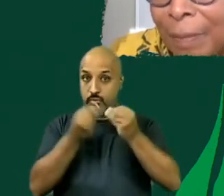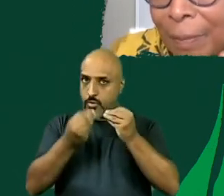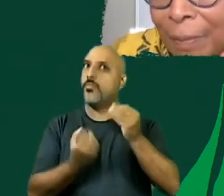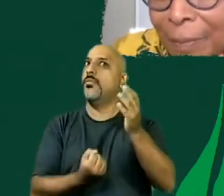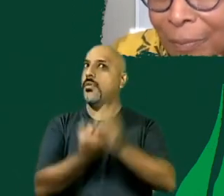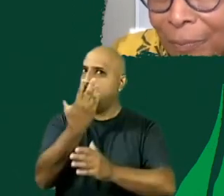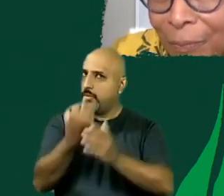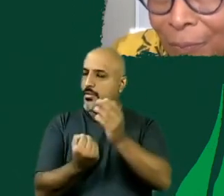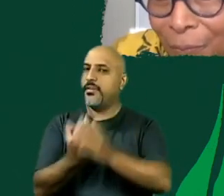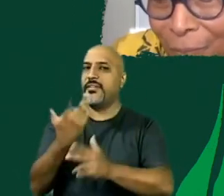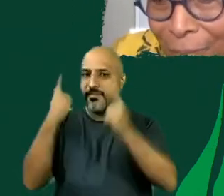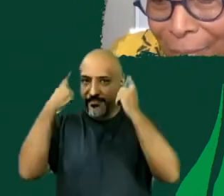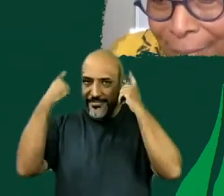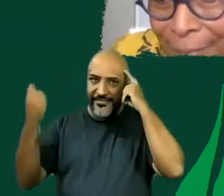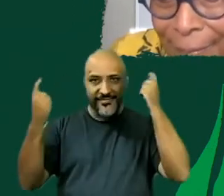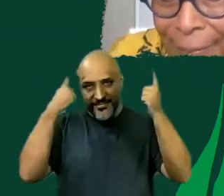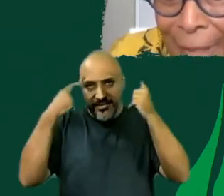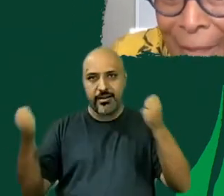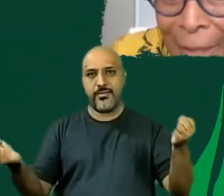Mm-hmm. Mm-hmm. And how we create it.